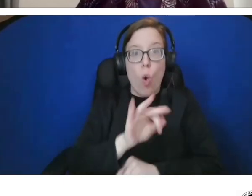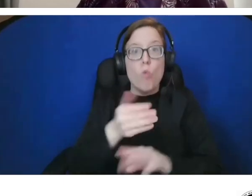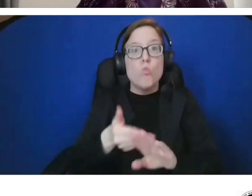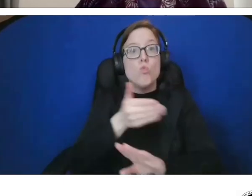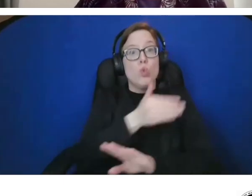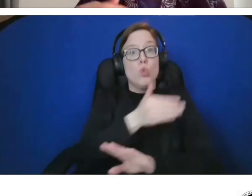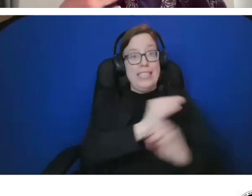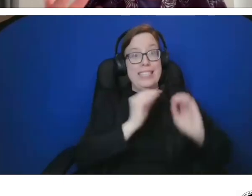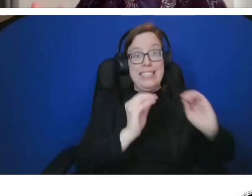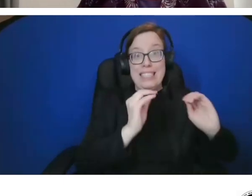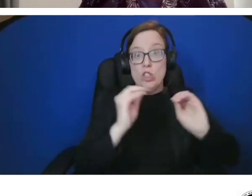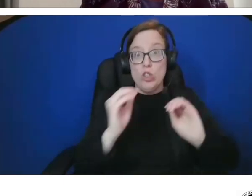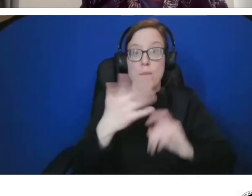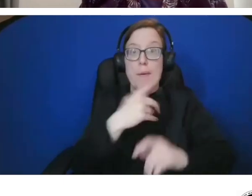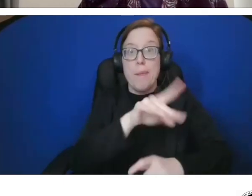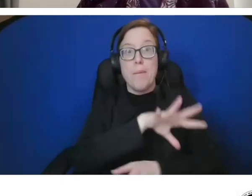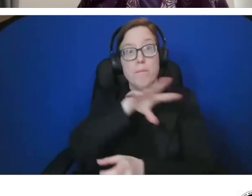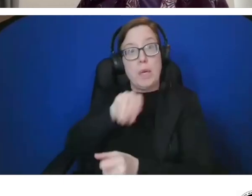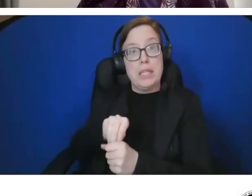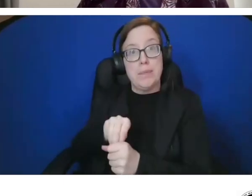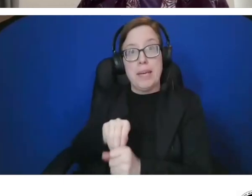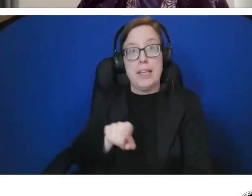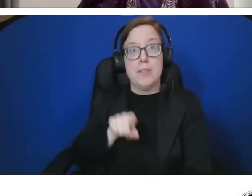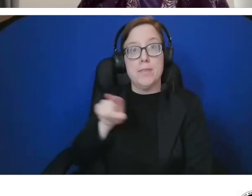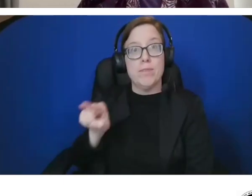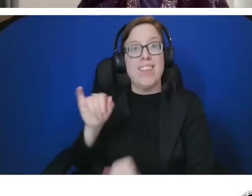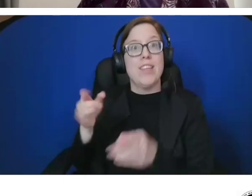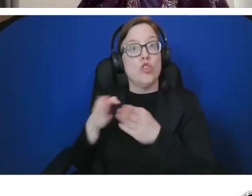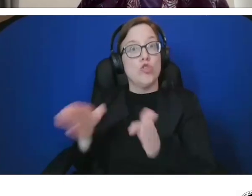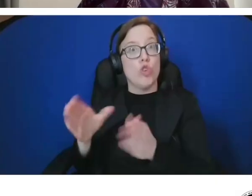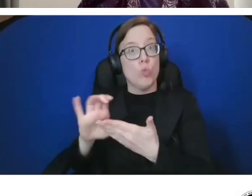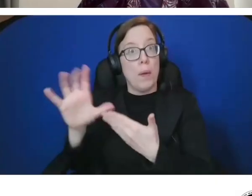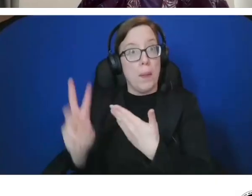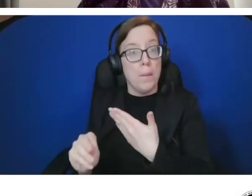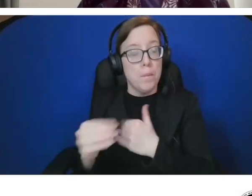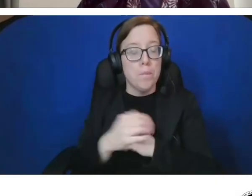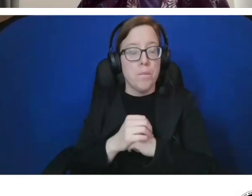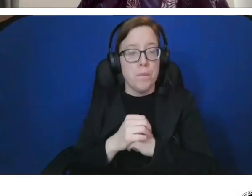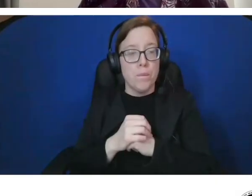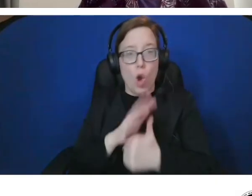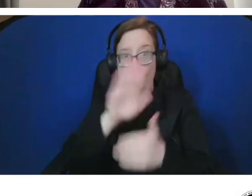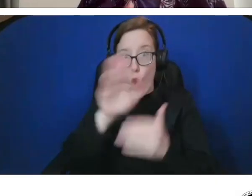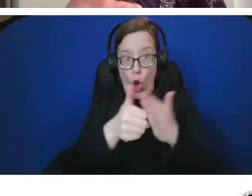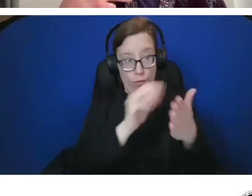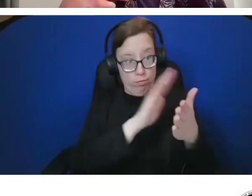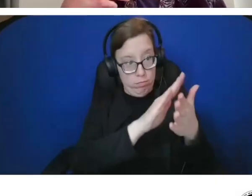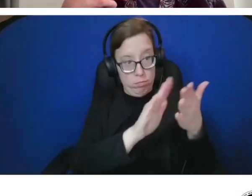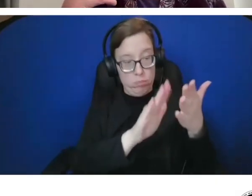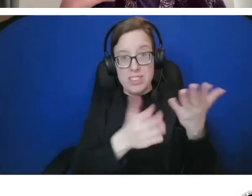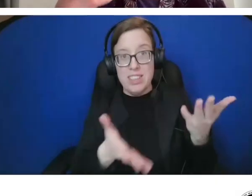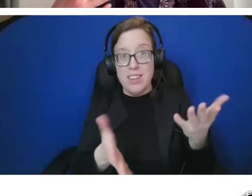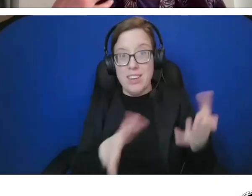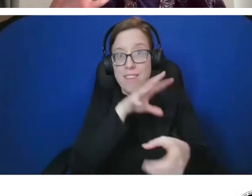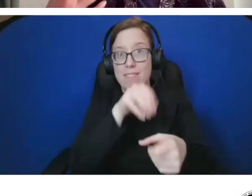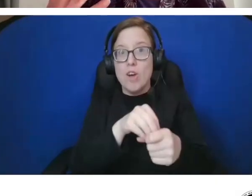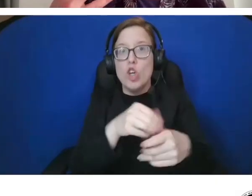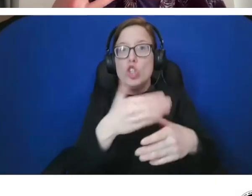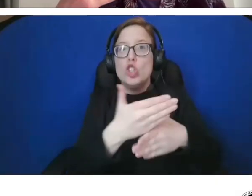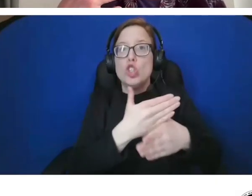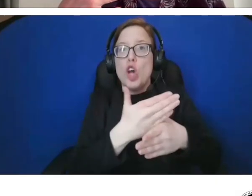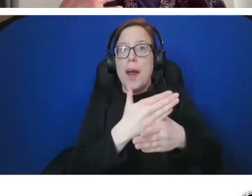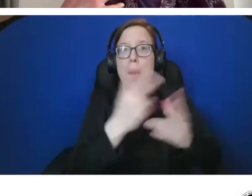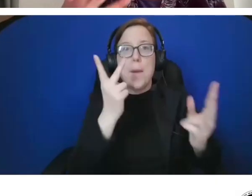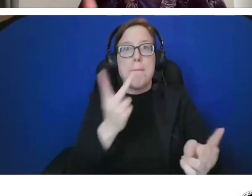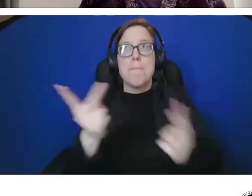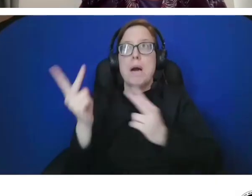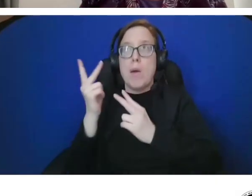do with a child who might be participating in the general curriculum, all of those involve shared memories